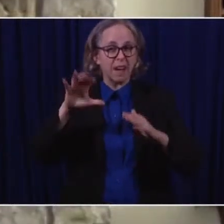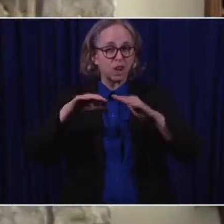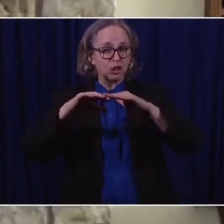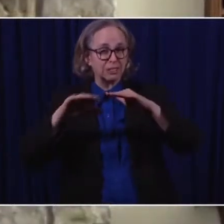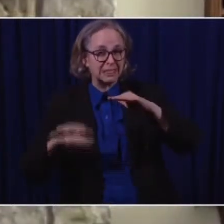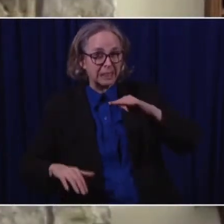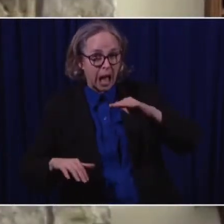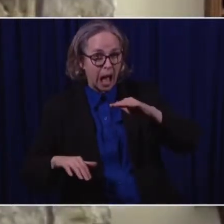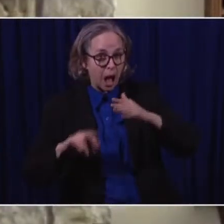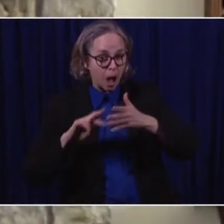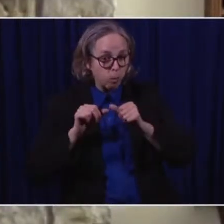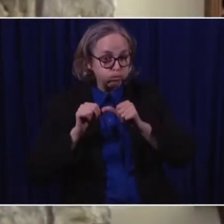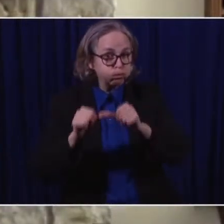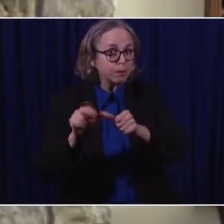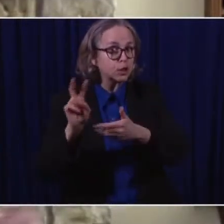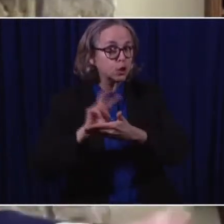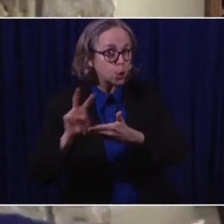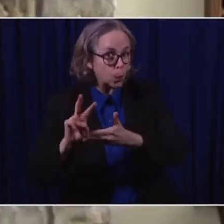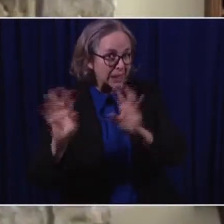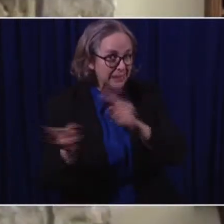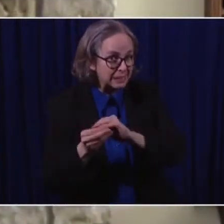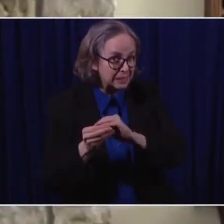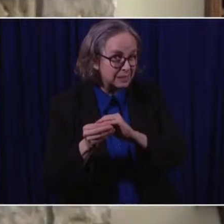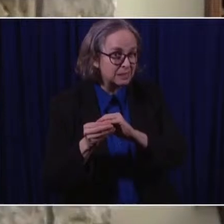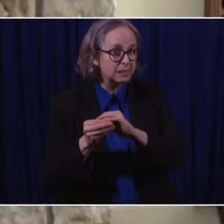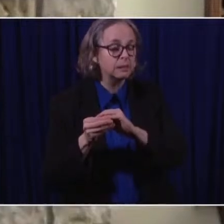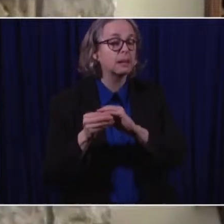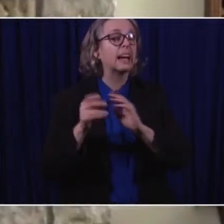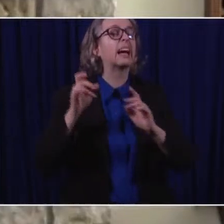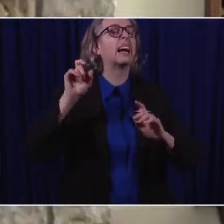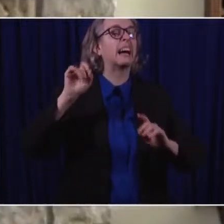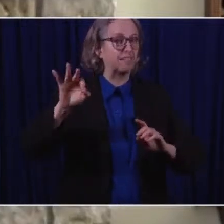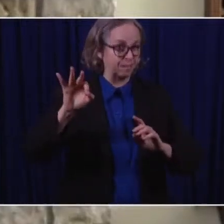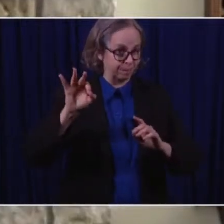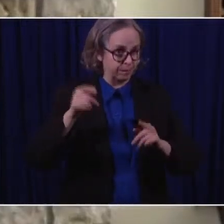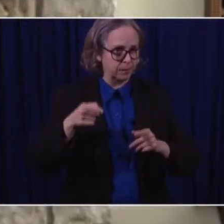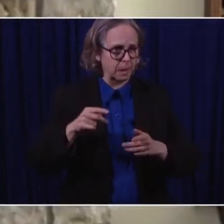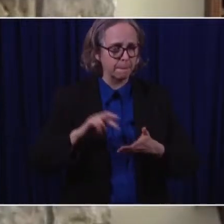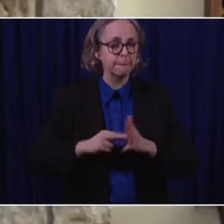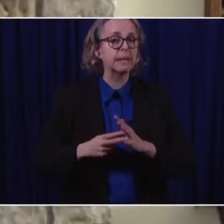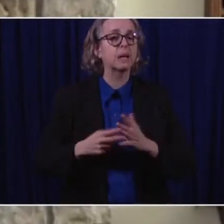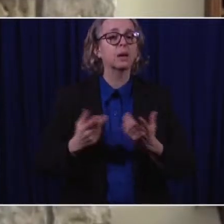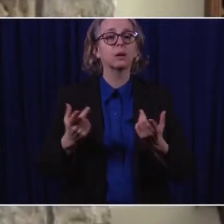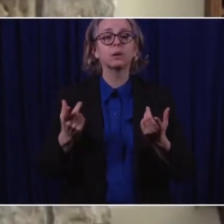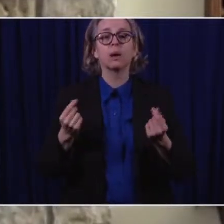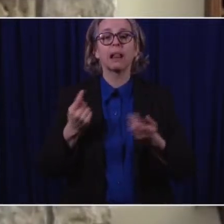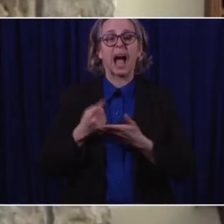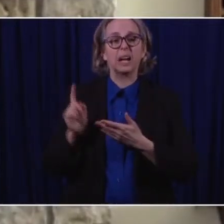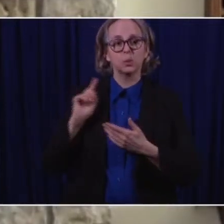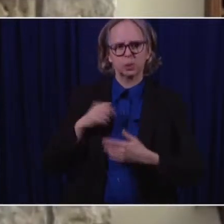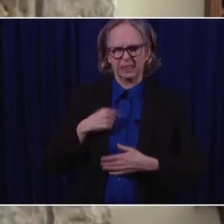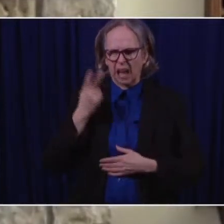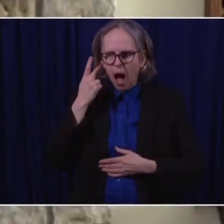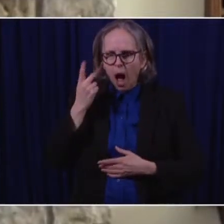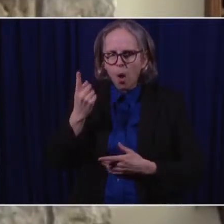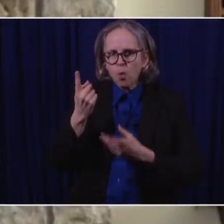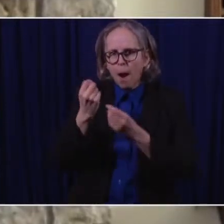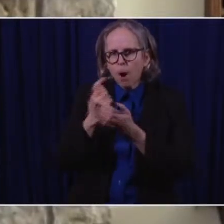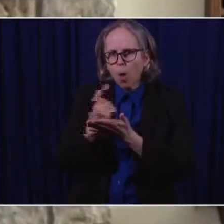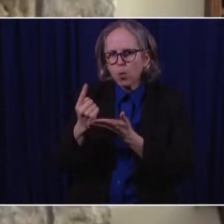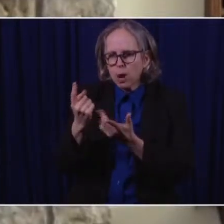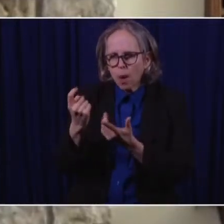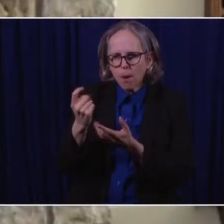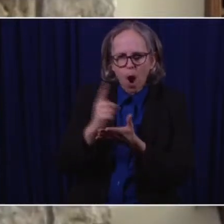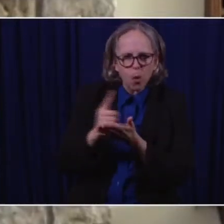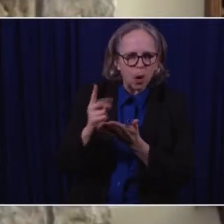2,500 and we kept that for 7 days, well, we've blown through that. And what we said is if we did that, then we would be able to take the curfew off. So the curfew